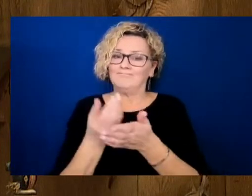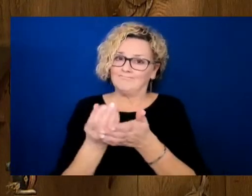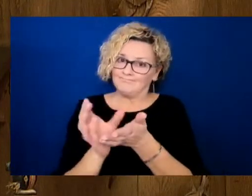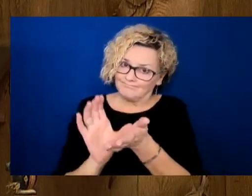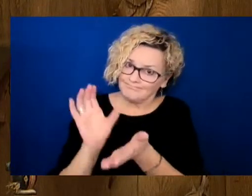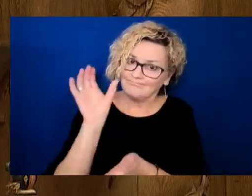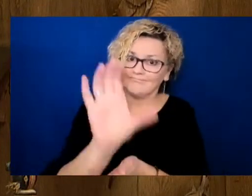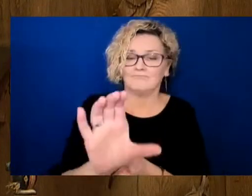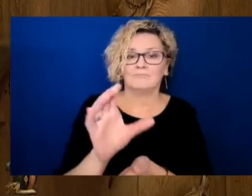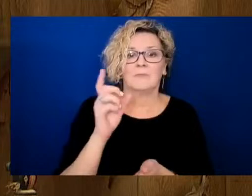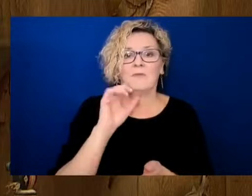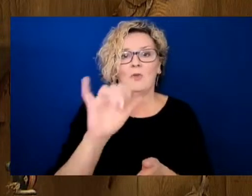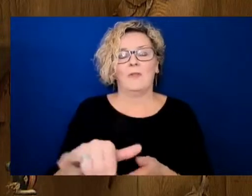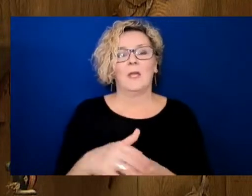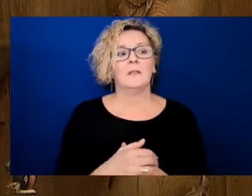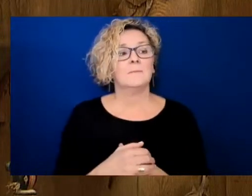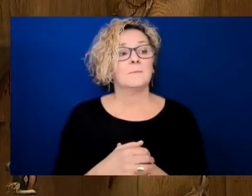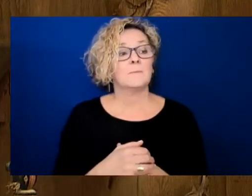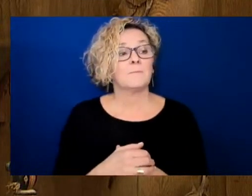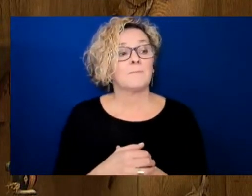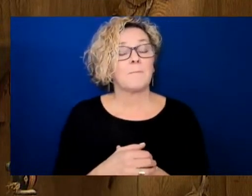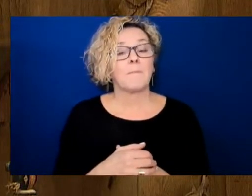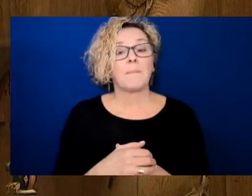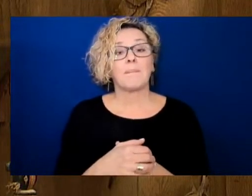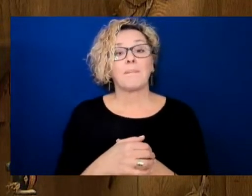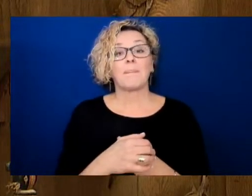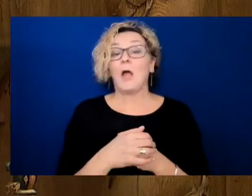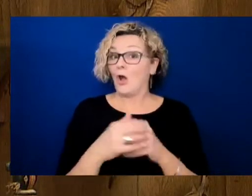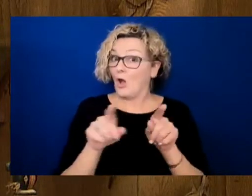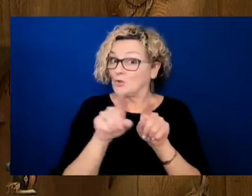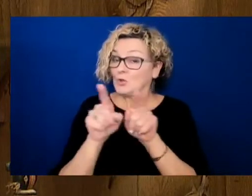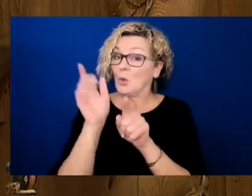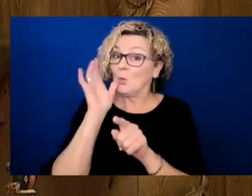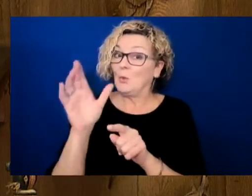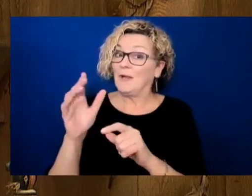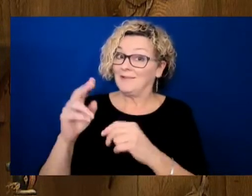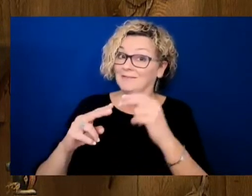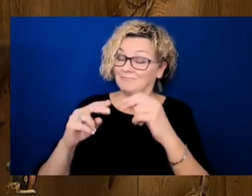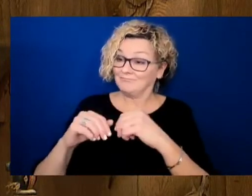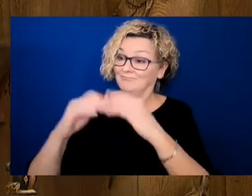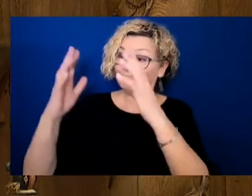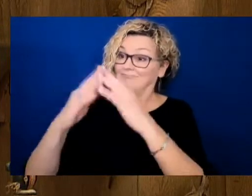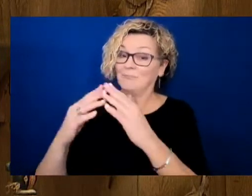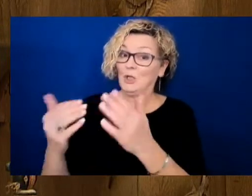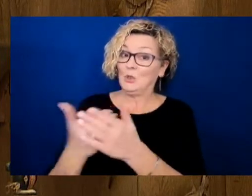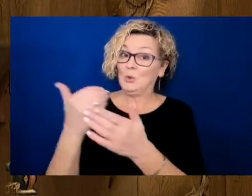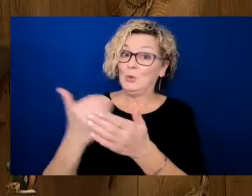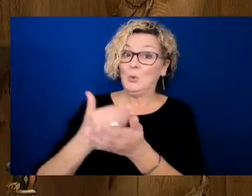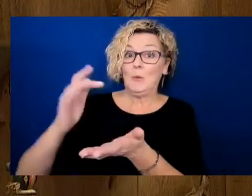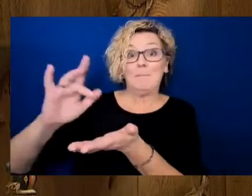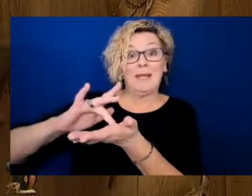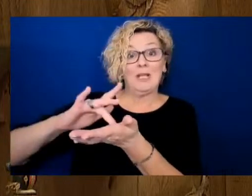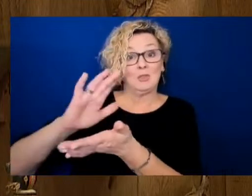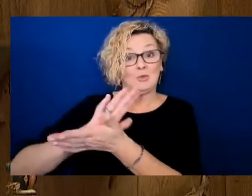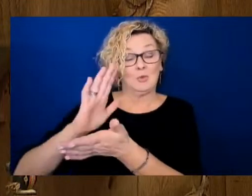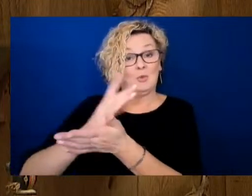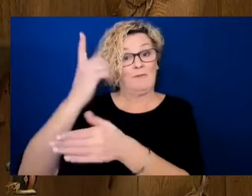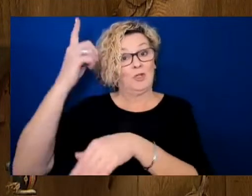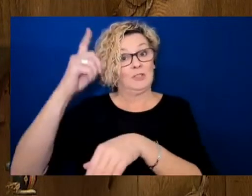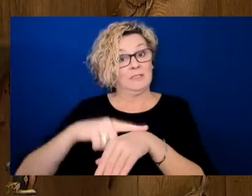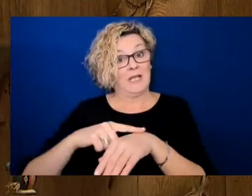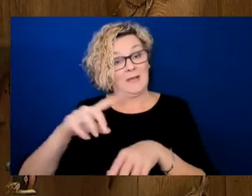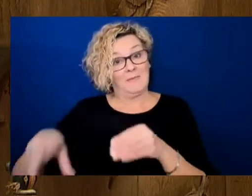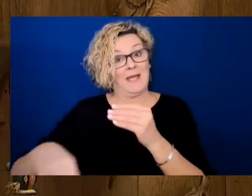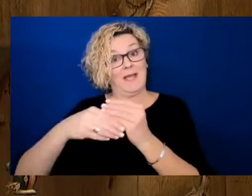in Western Canada in more than 50 years at Simon Fraser University's Surrey campus, which will have a focus on training